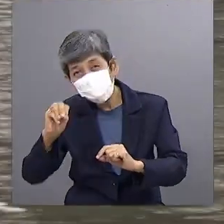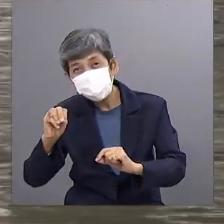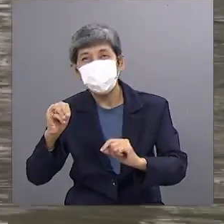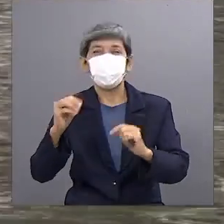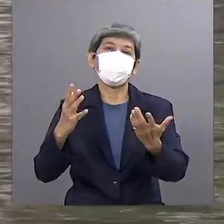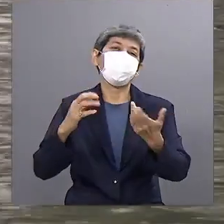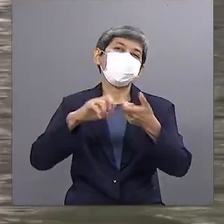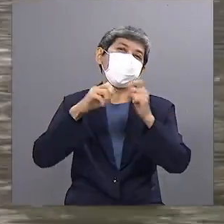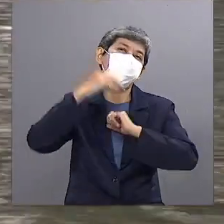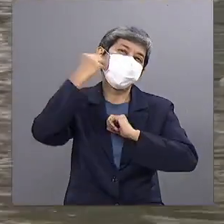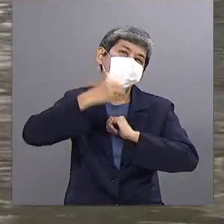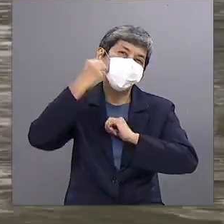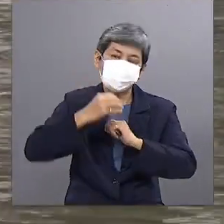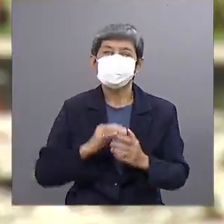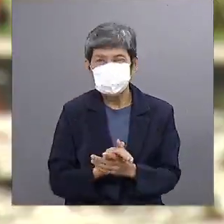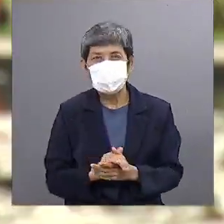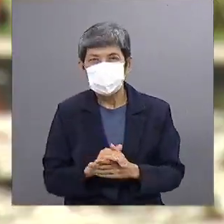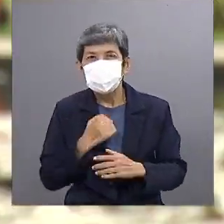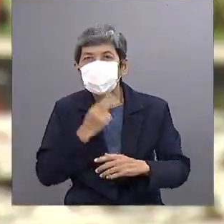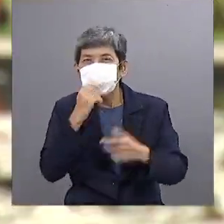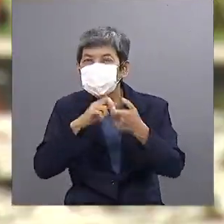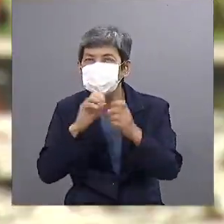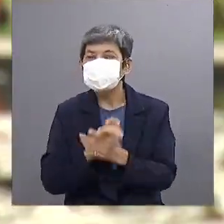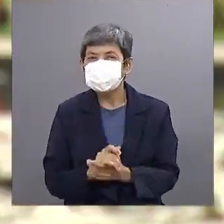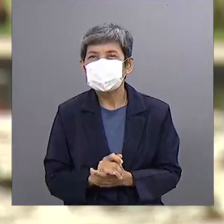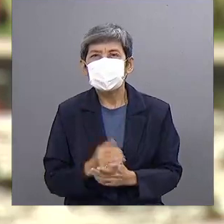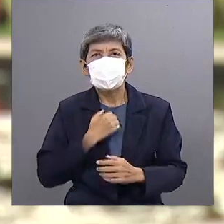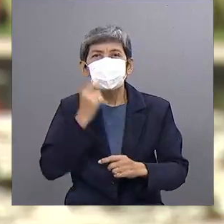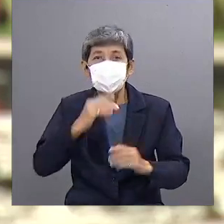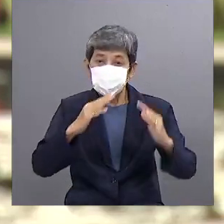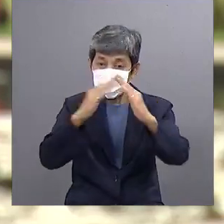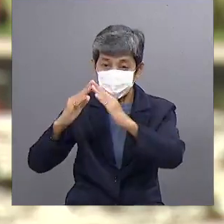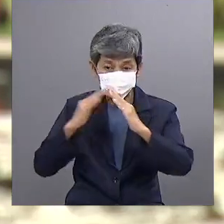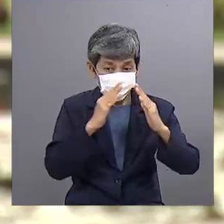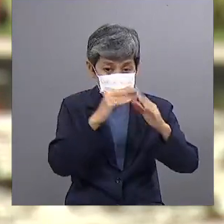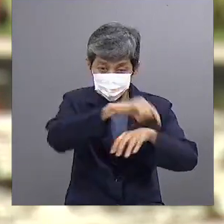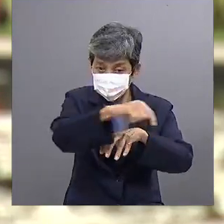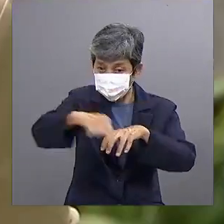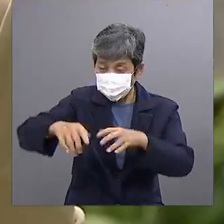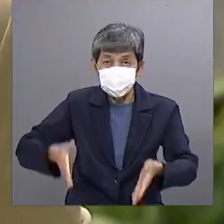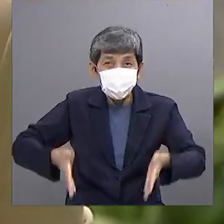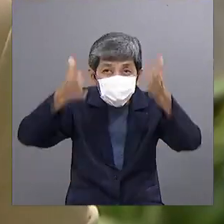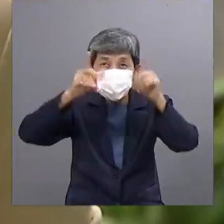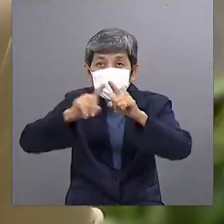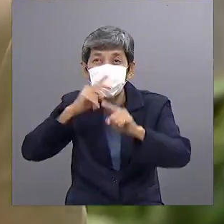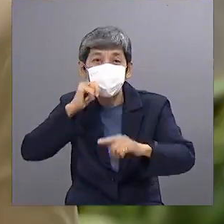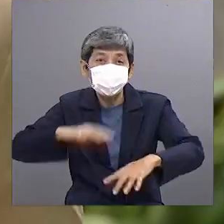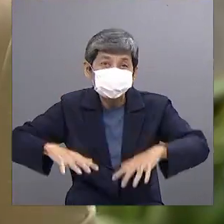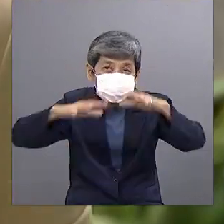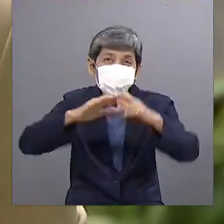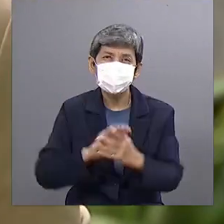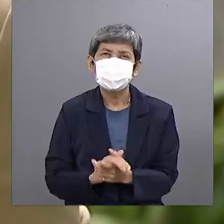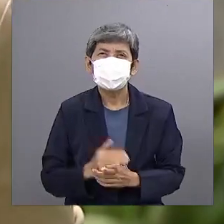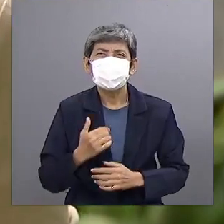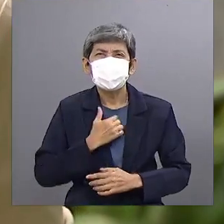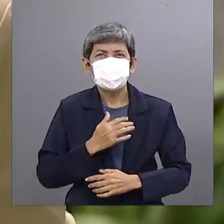that the streets would have water on them. Right. But of course, not all the buildings are going to disappear into the sea, you know? Okay. I think that what's going